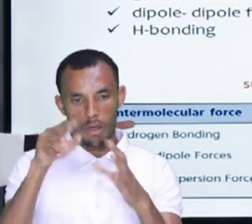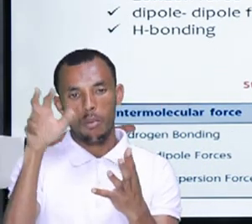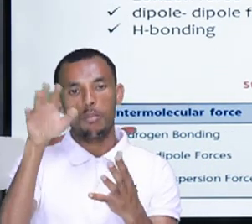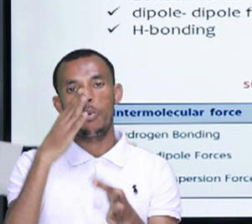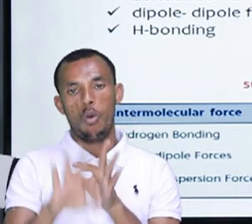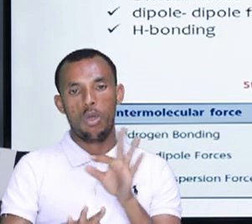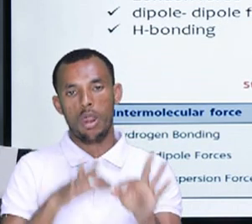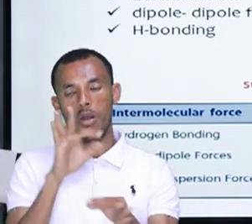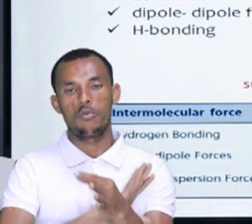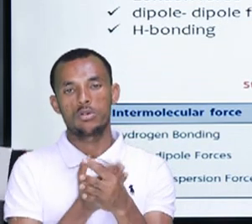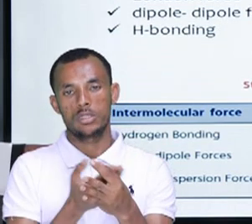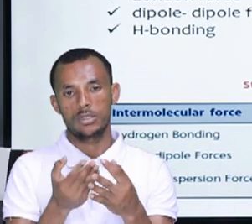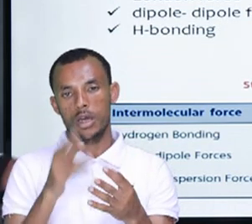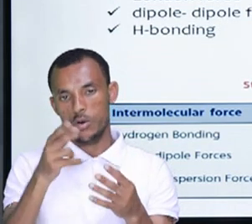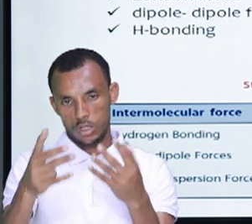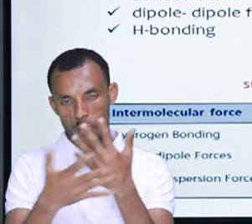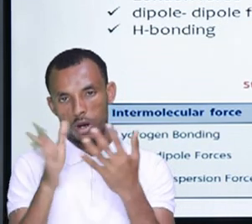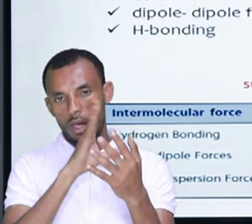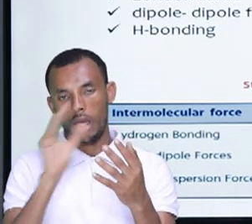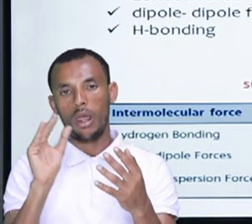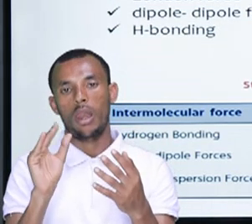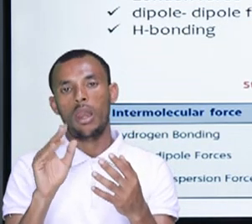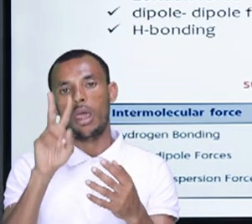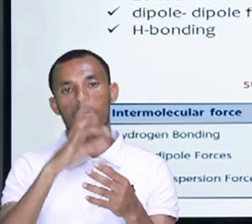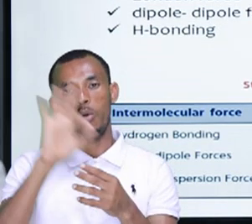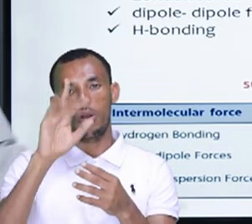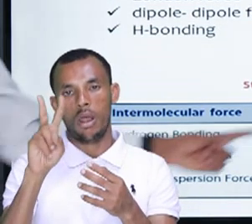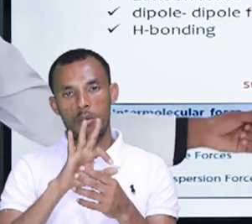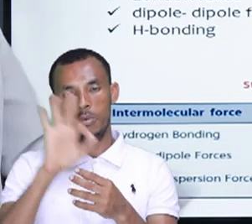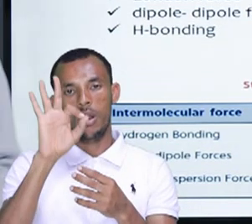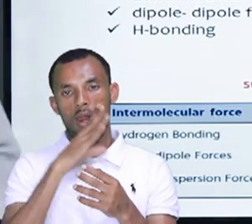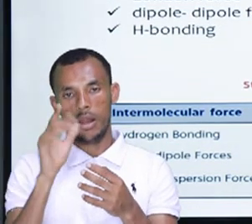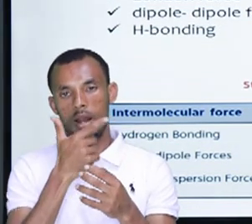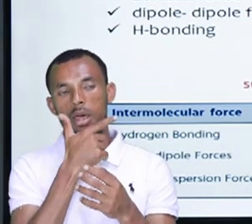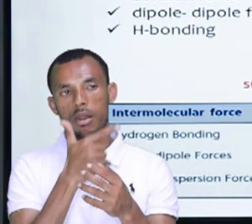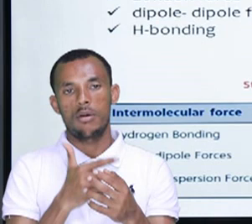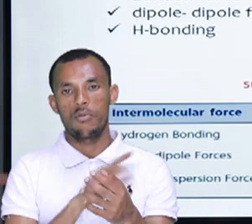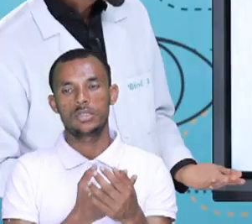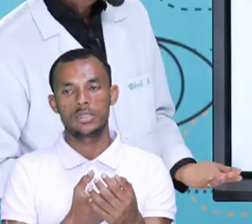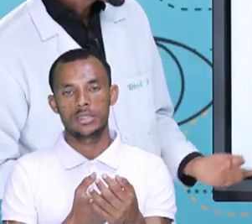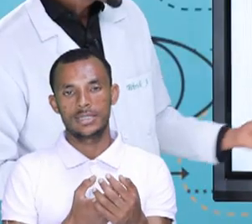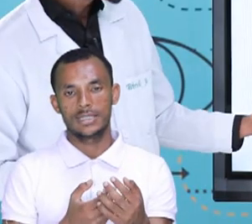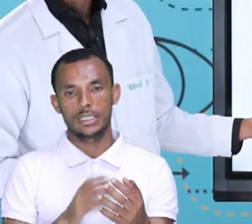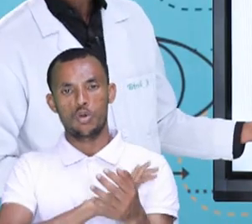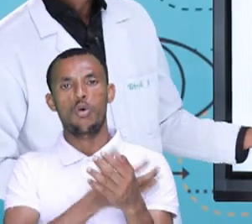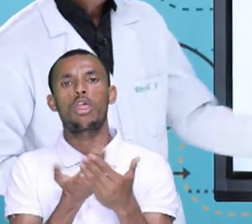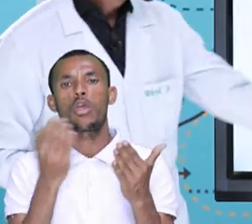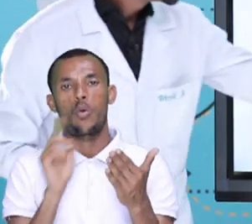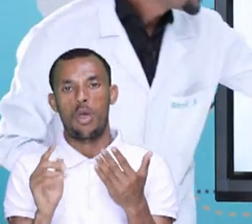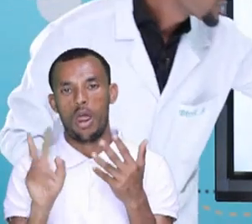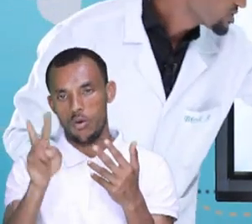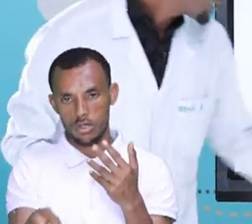Intermolecular force, hydrogen bonding, dipole-dipole, and London dispersion force. The strongest, which one is the strongest? Hydrogen